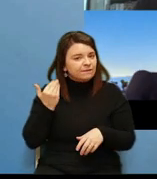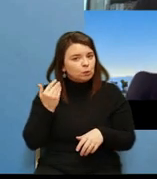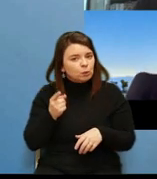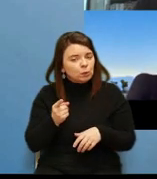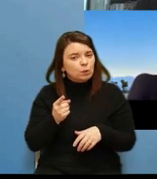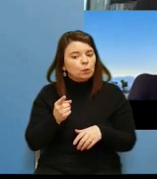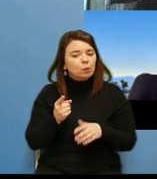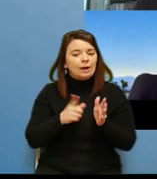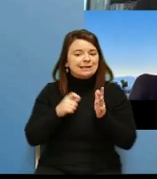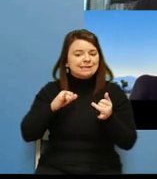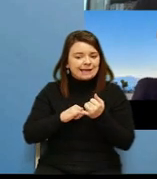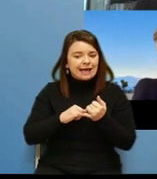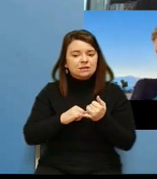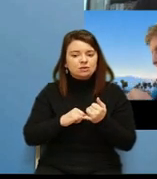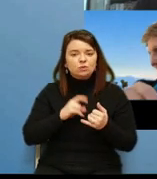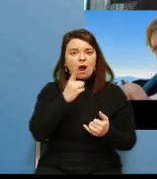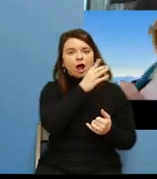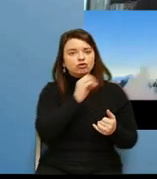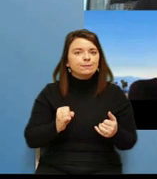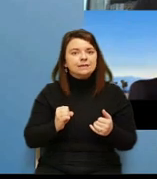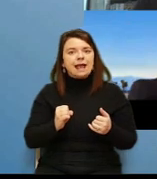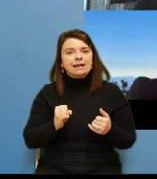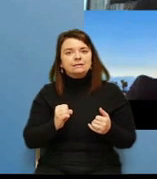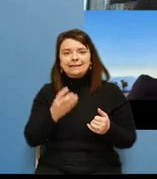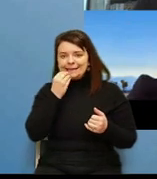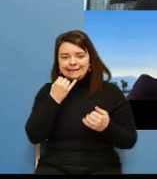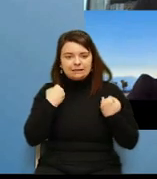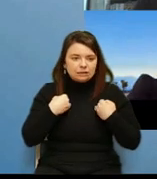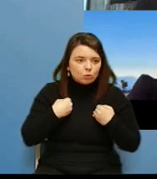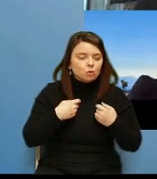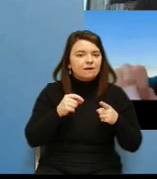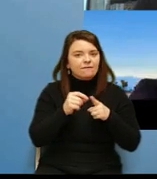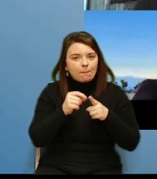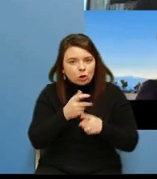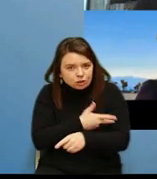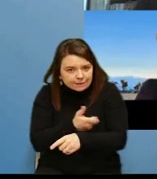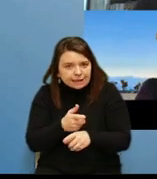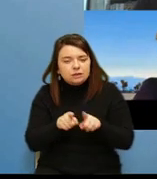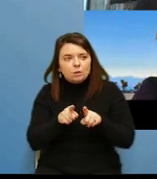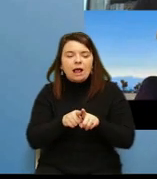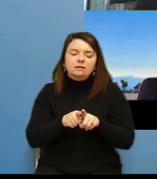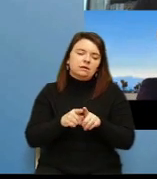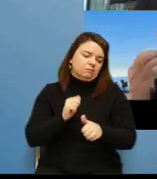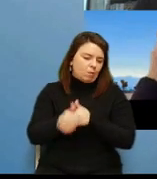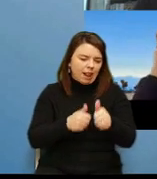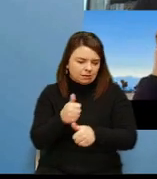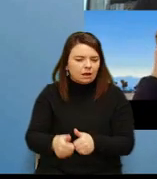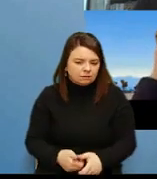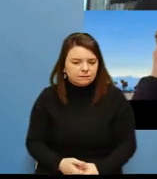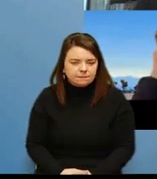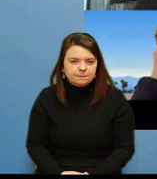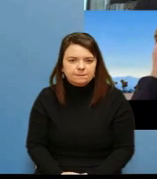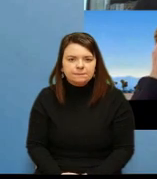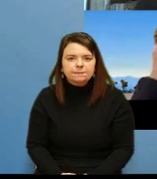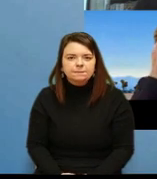had in some cases in the past for some LCSs to have 100% phlebotomy, to have nearly 100% for eating disorders and things like that. Just seems a real achievement.